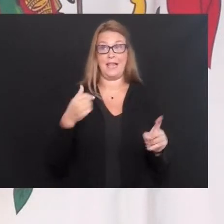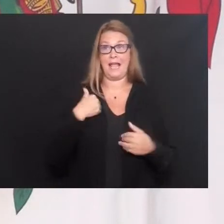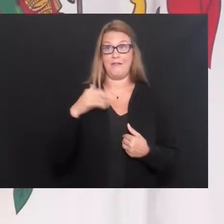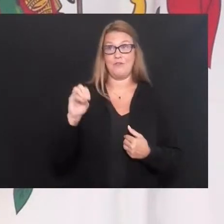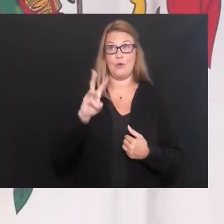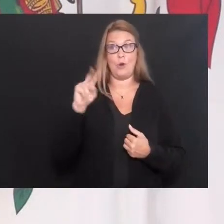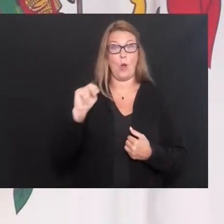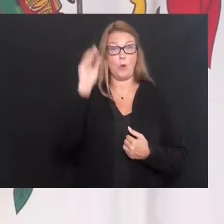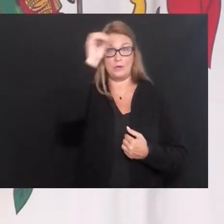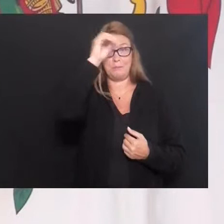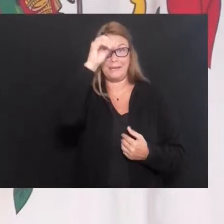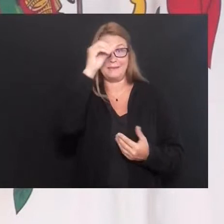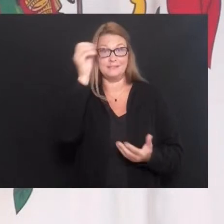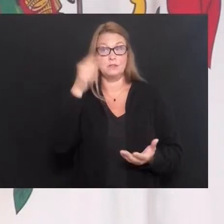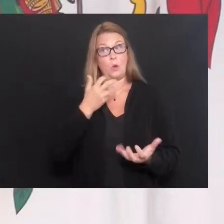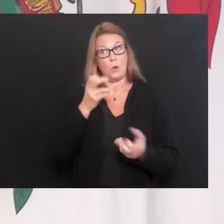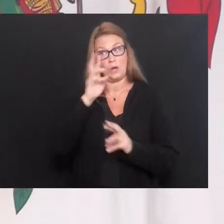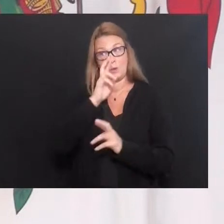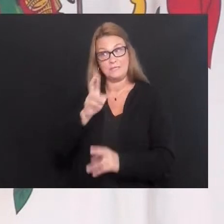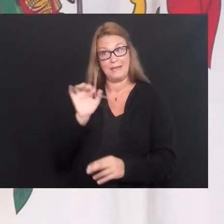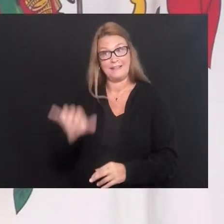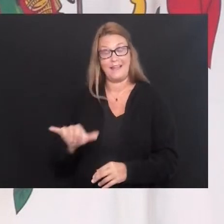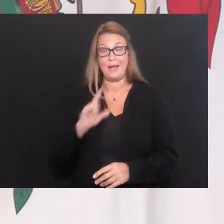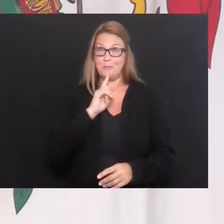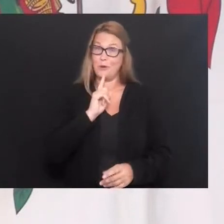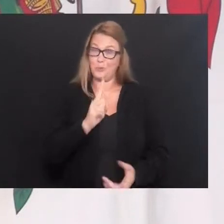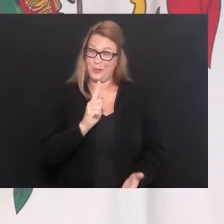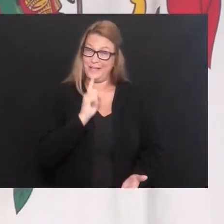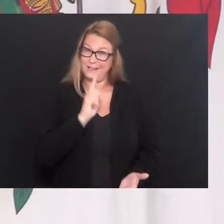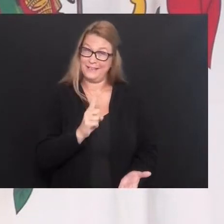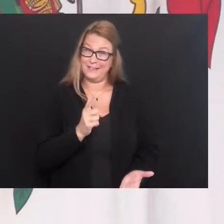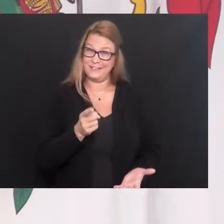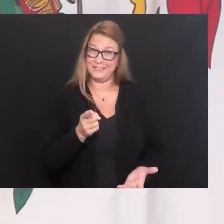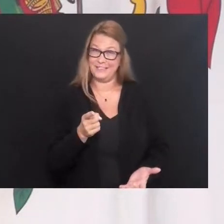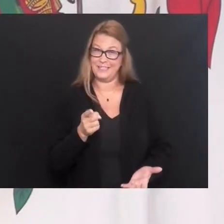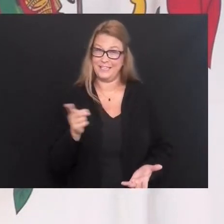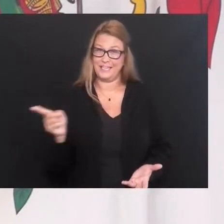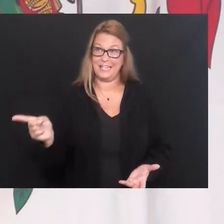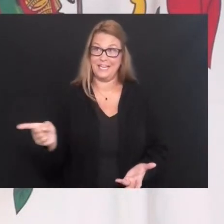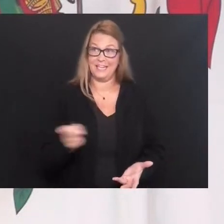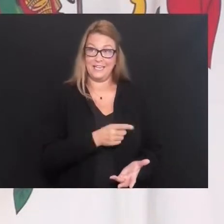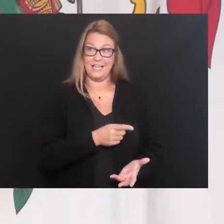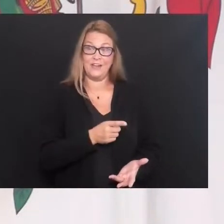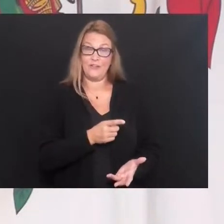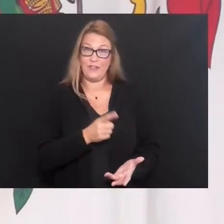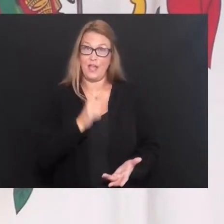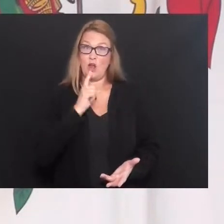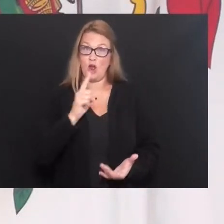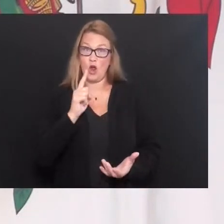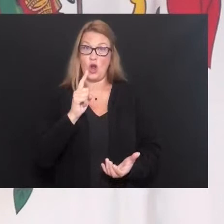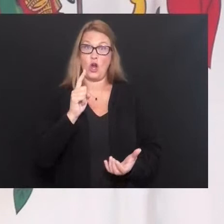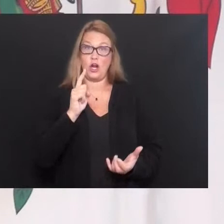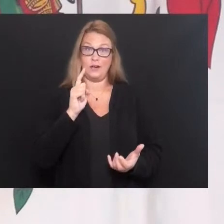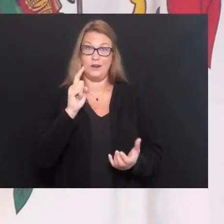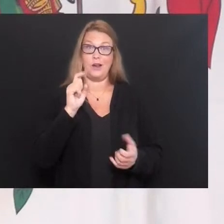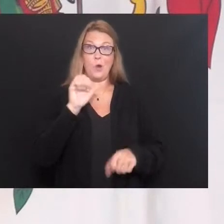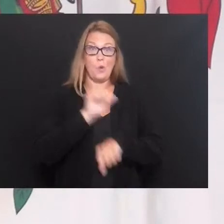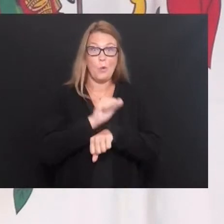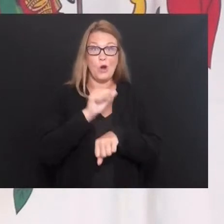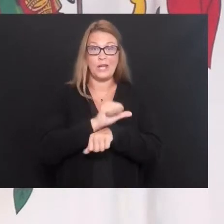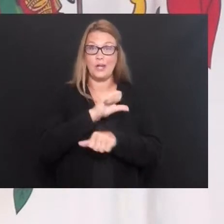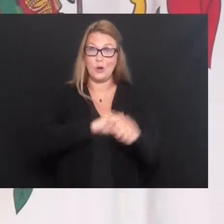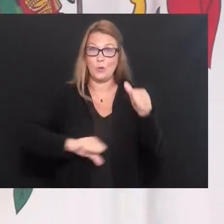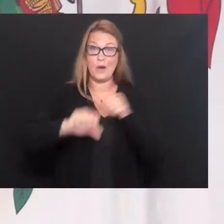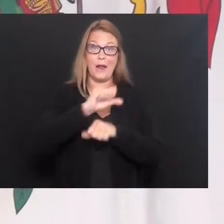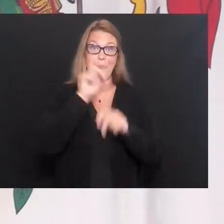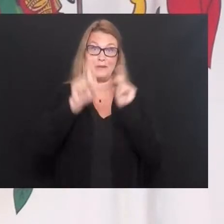and we want to be respectful for that and everything. But the reality is just this. They are with an awful lot of folks that do have COVID, and just to tell it